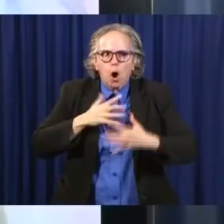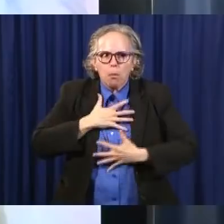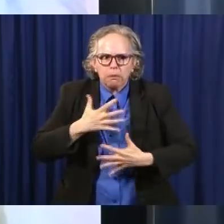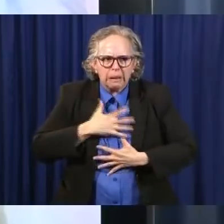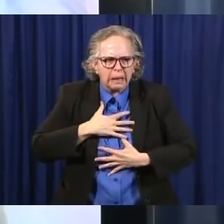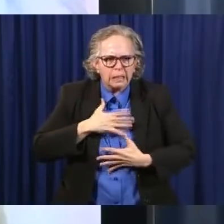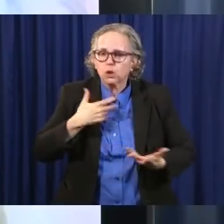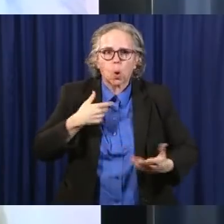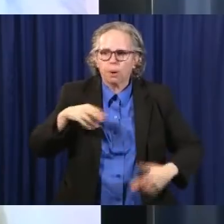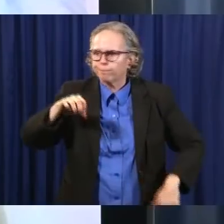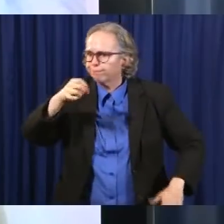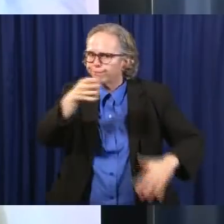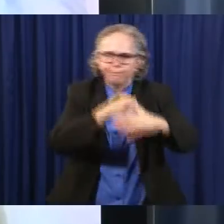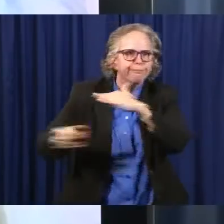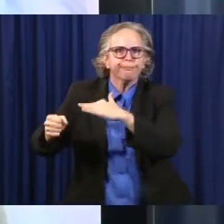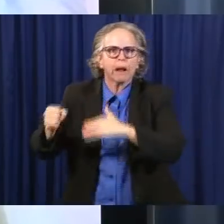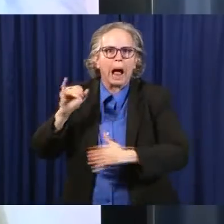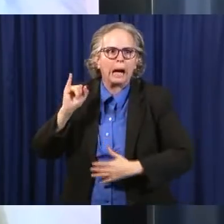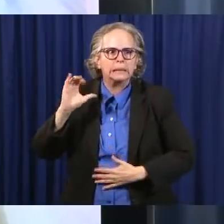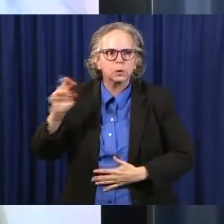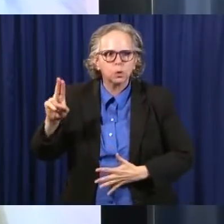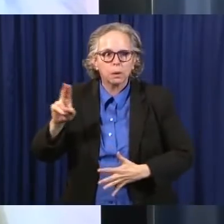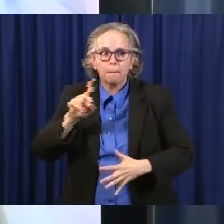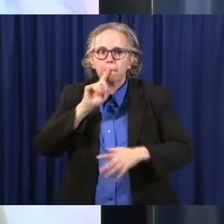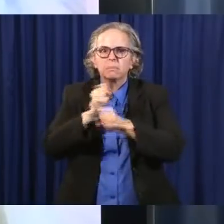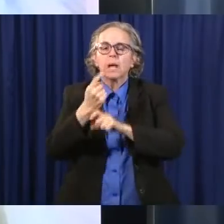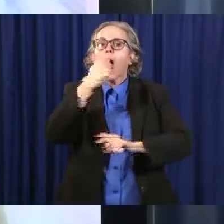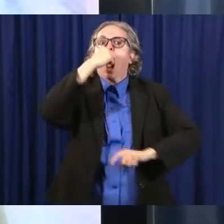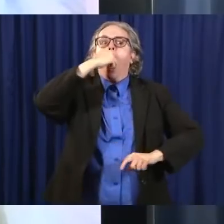was intubated for 4 days.